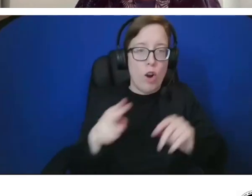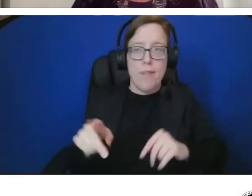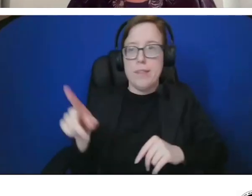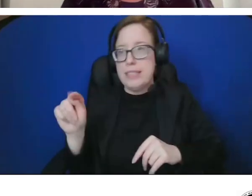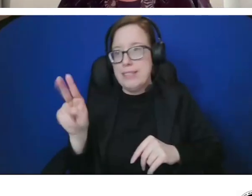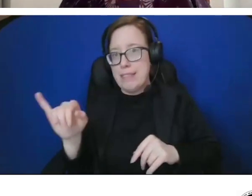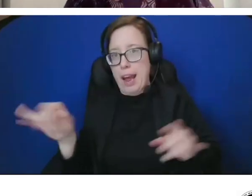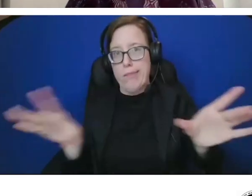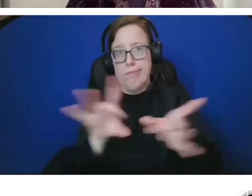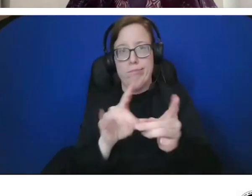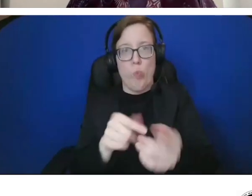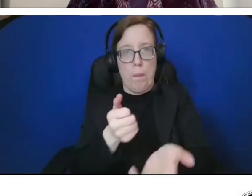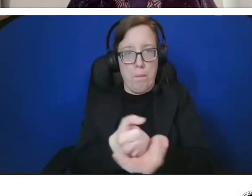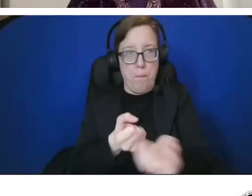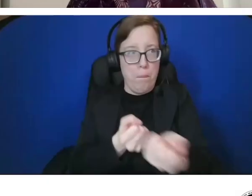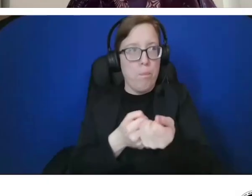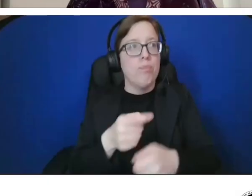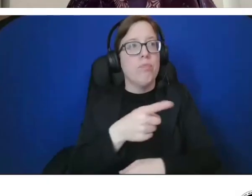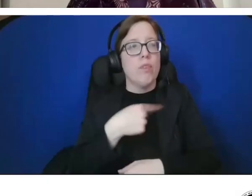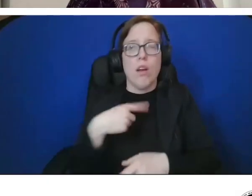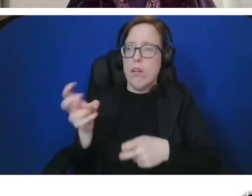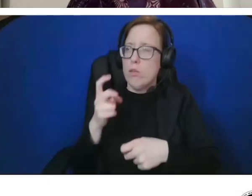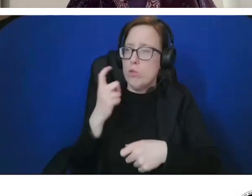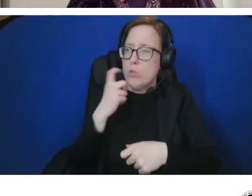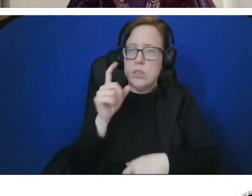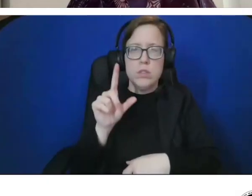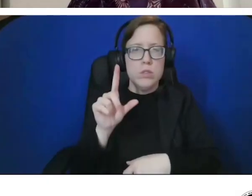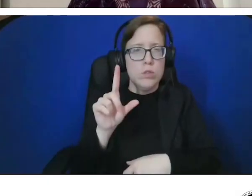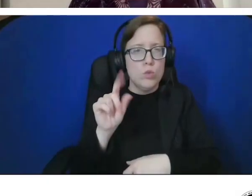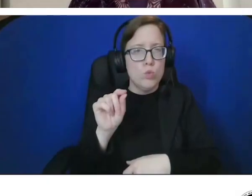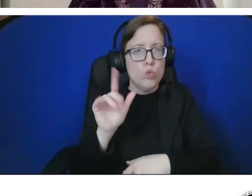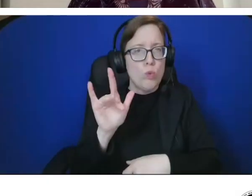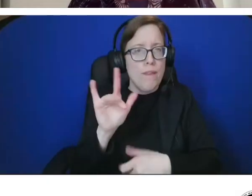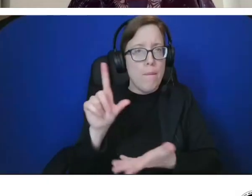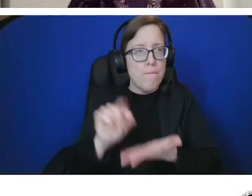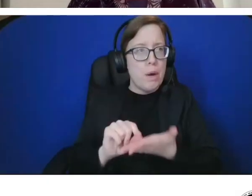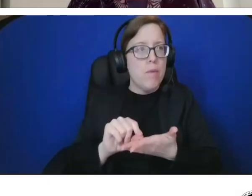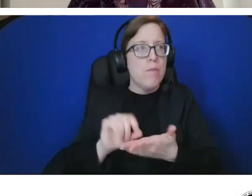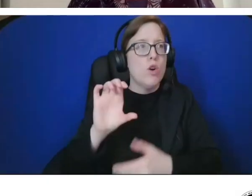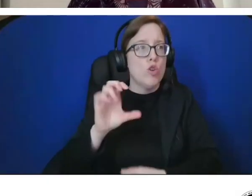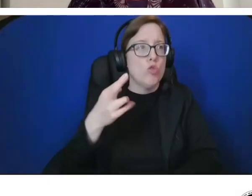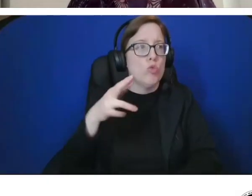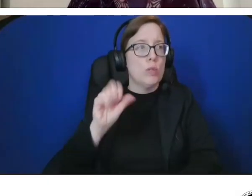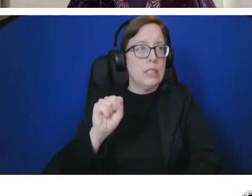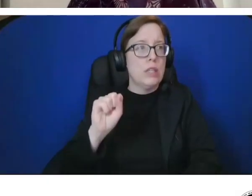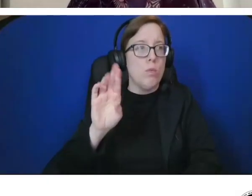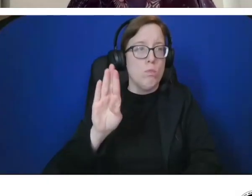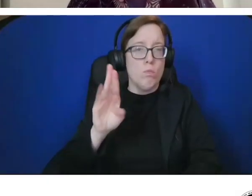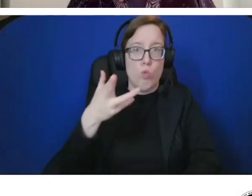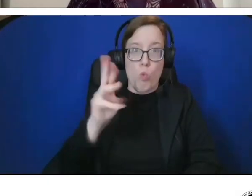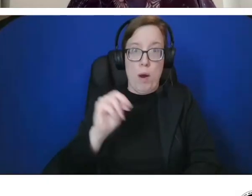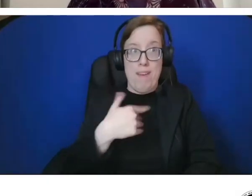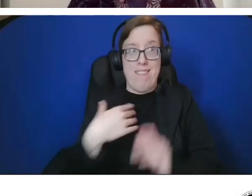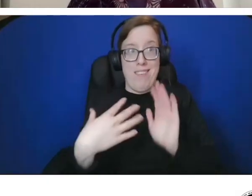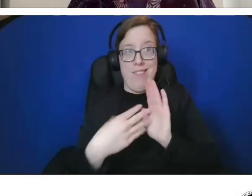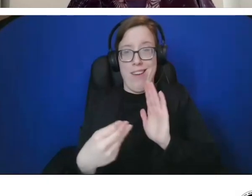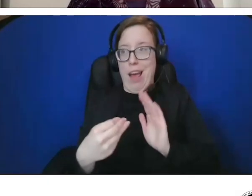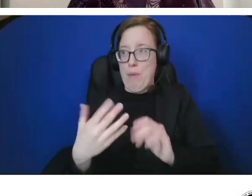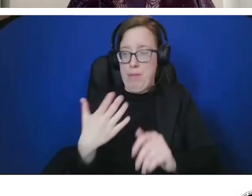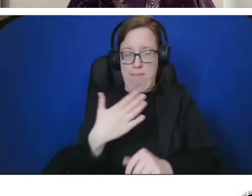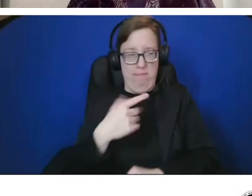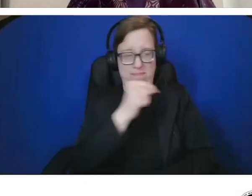you a book that is quite recent. I think it was a 25 publication that Chris Brum did. I have a copy